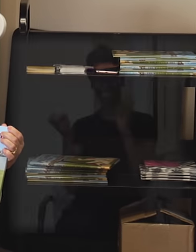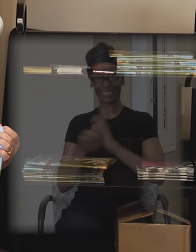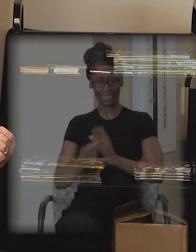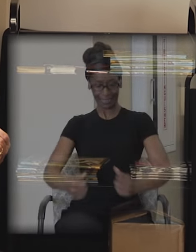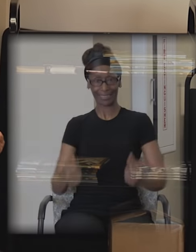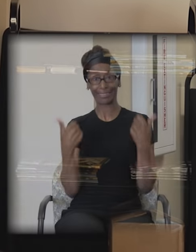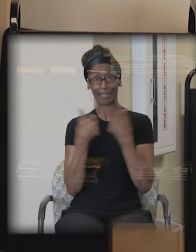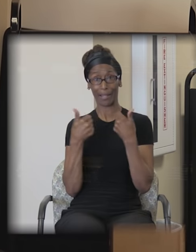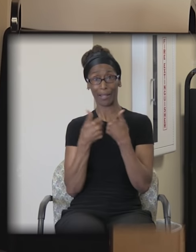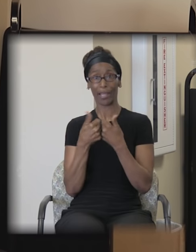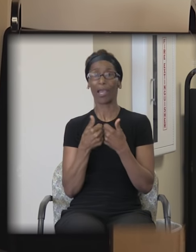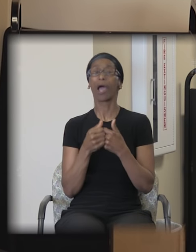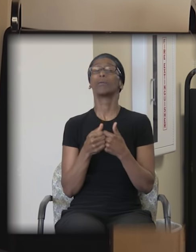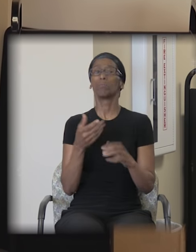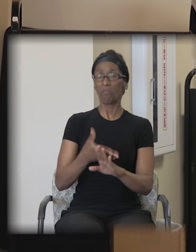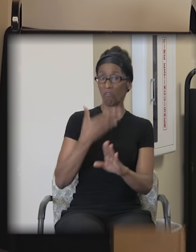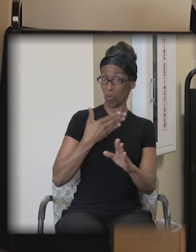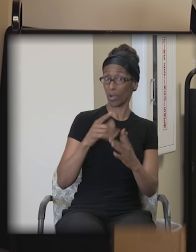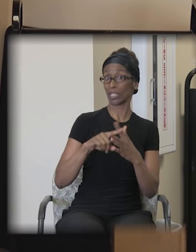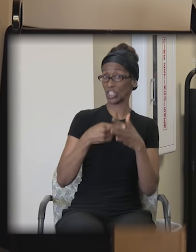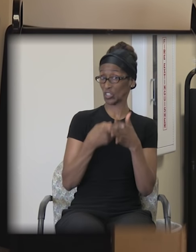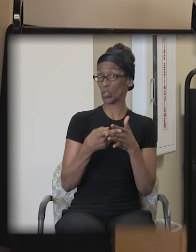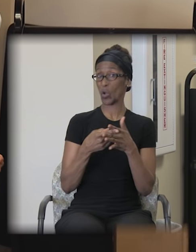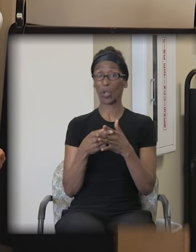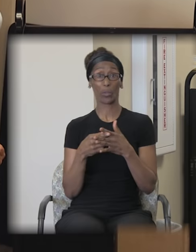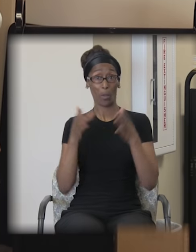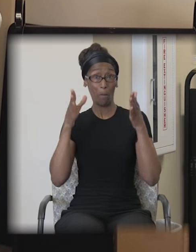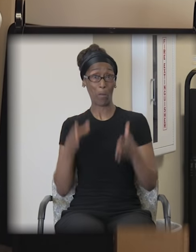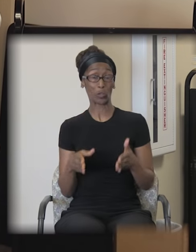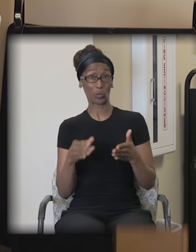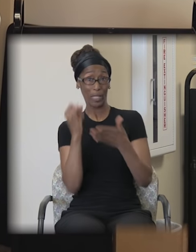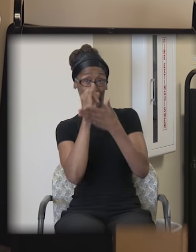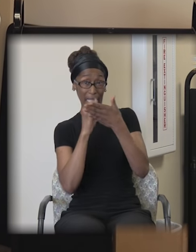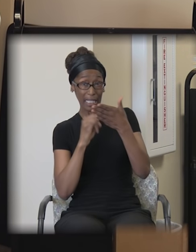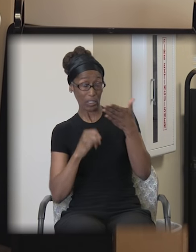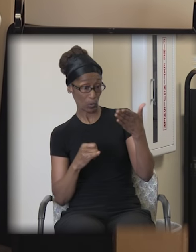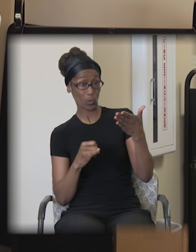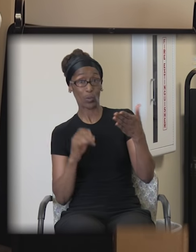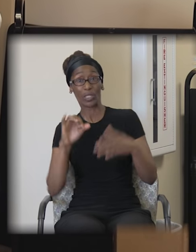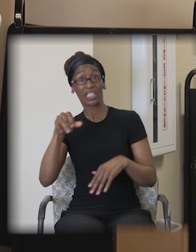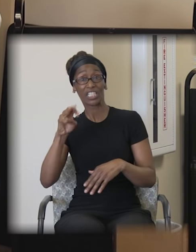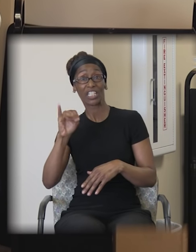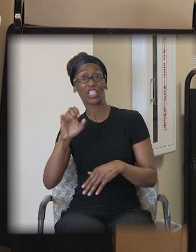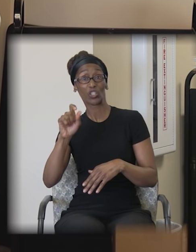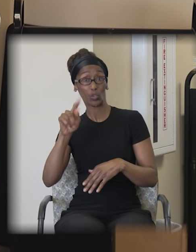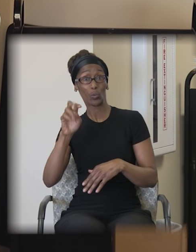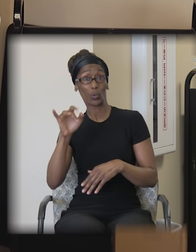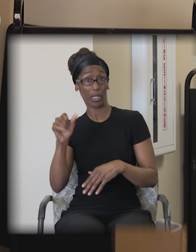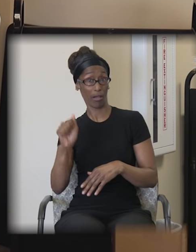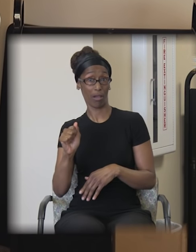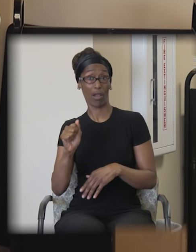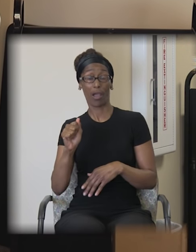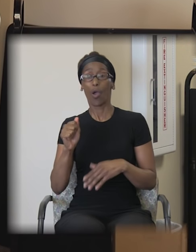start about Jez Tuya who did the illustrations. We were able to supply Jez Tuya with historical